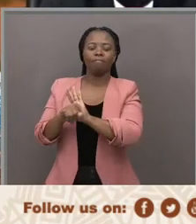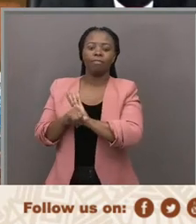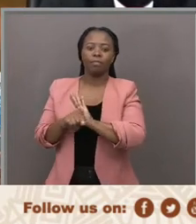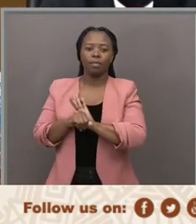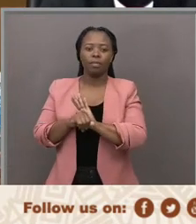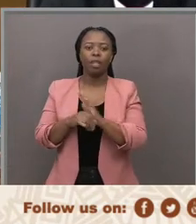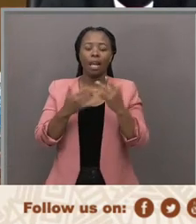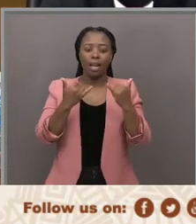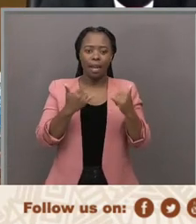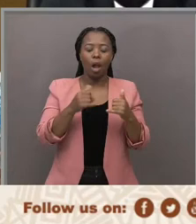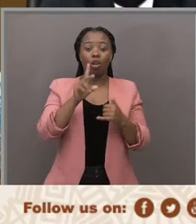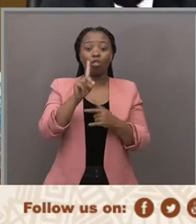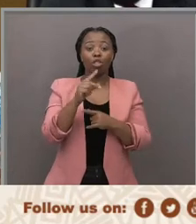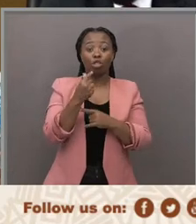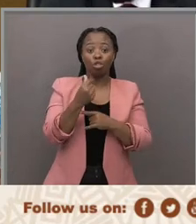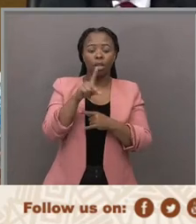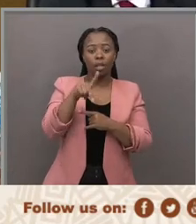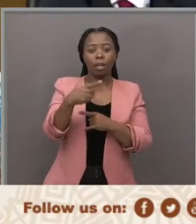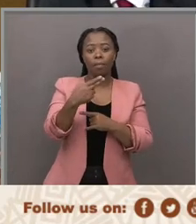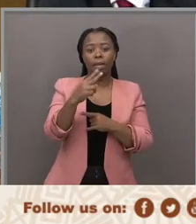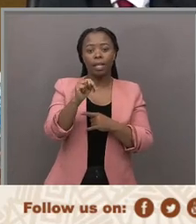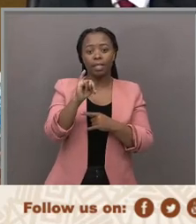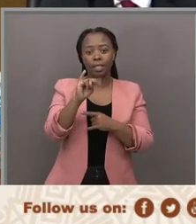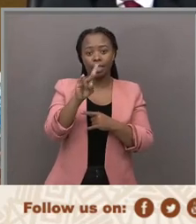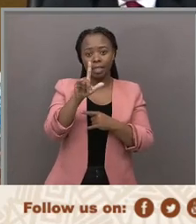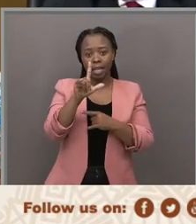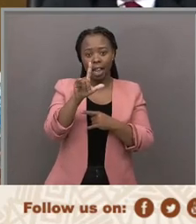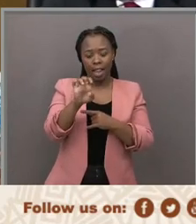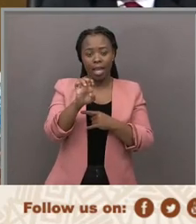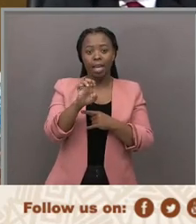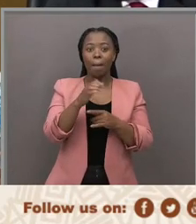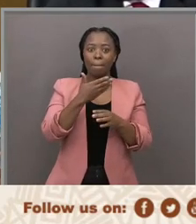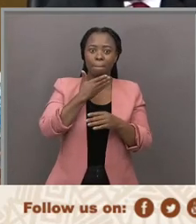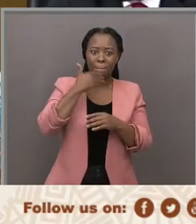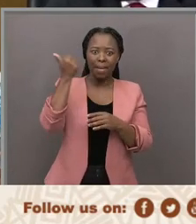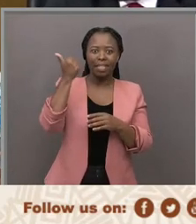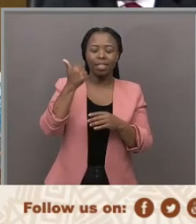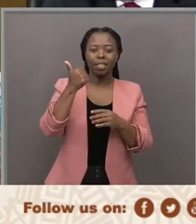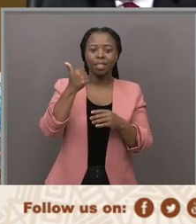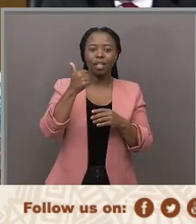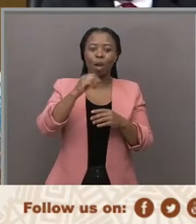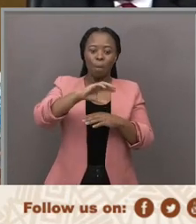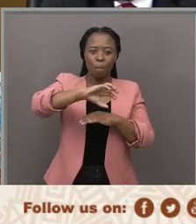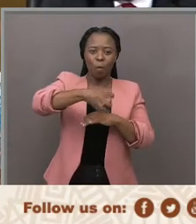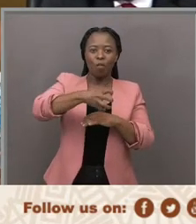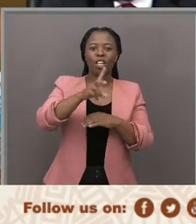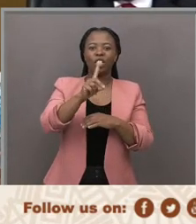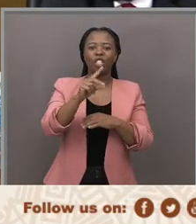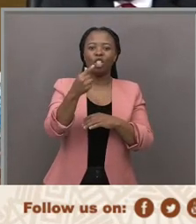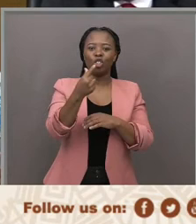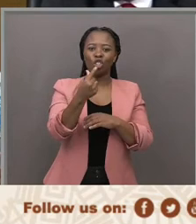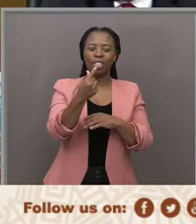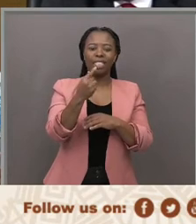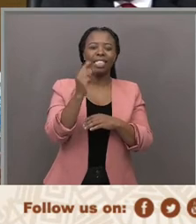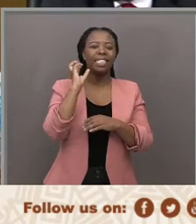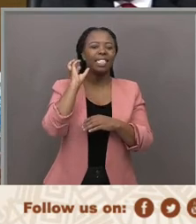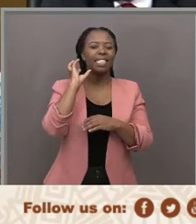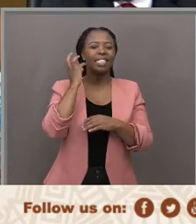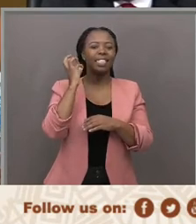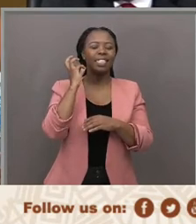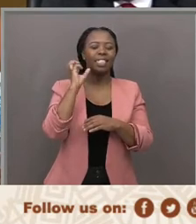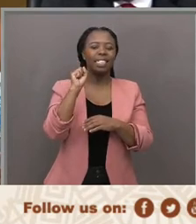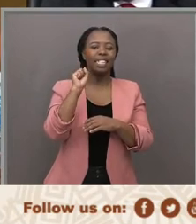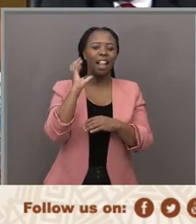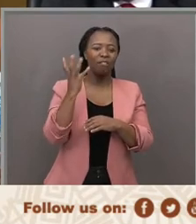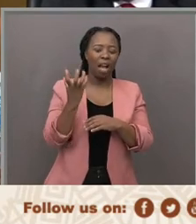Pinile Baleni, received the Best Provincial DG Award in silver, the Best Provincial DG